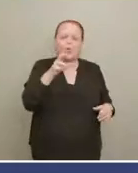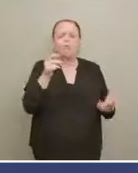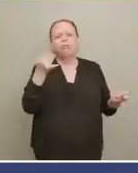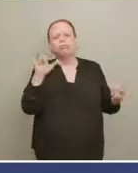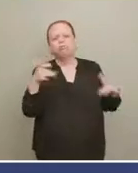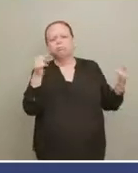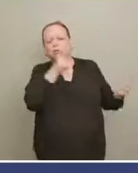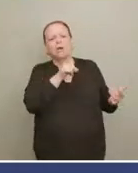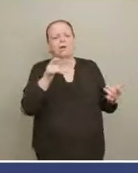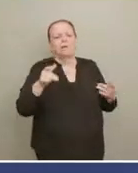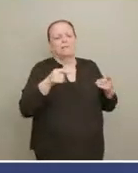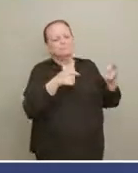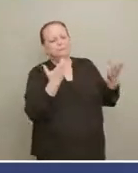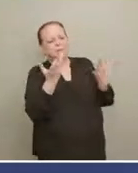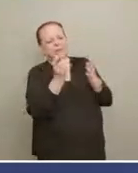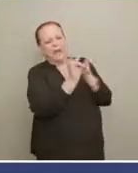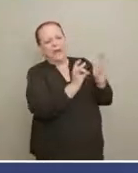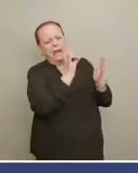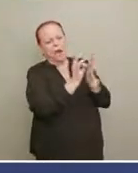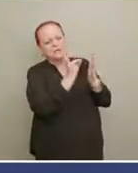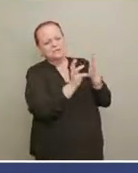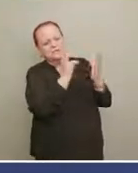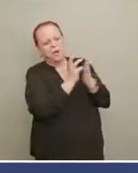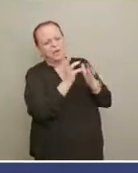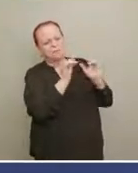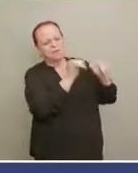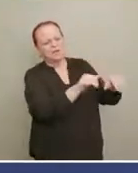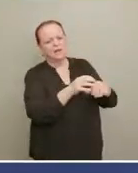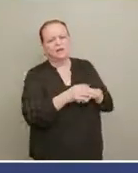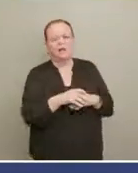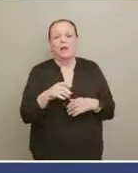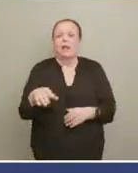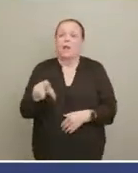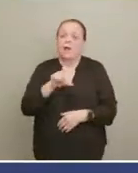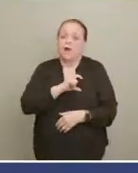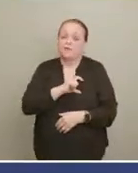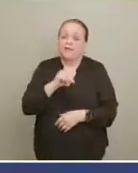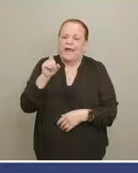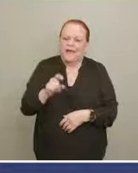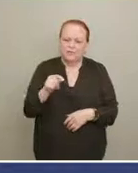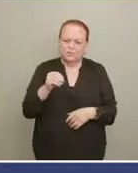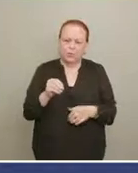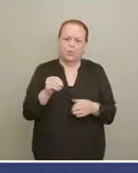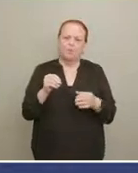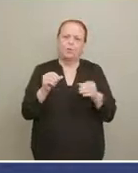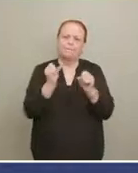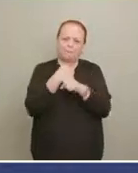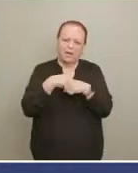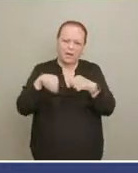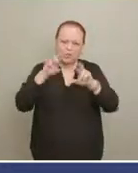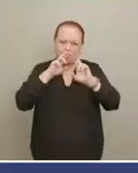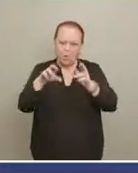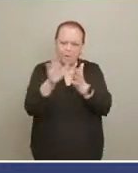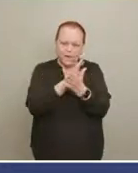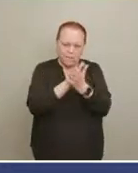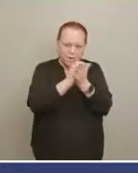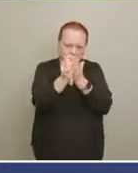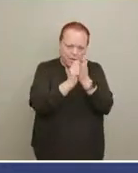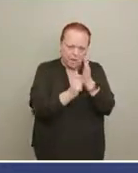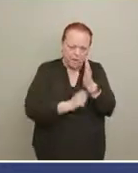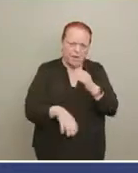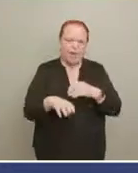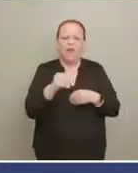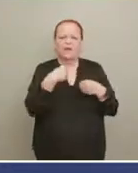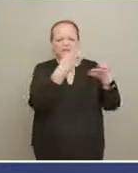own. The officers have to write the report. The officers have to continue the booking process. And then ultimately, they're given a citation and